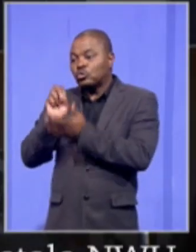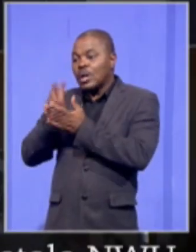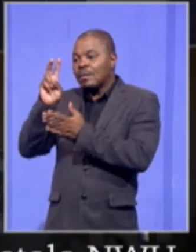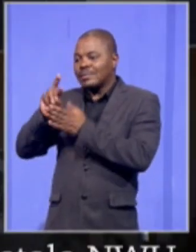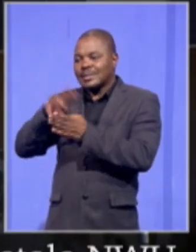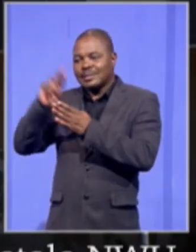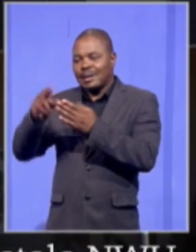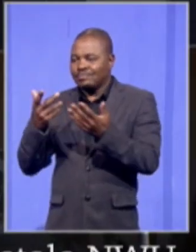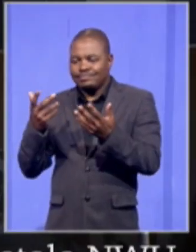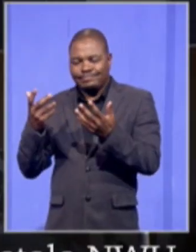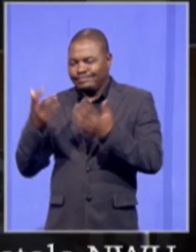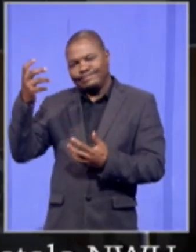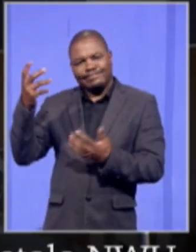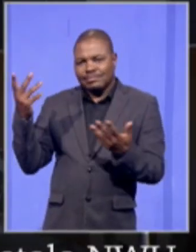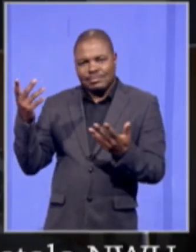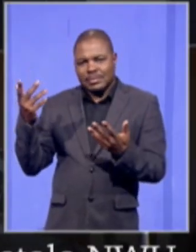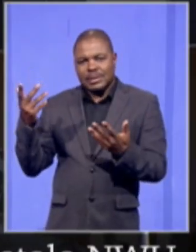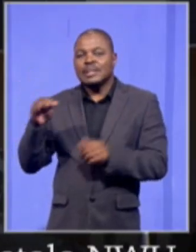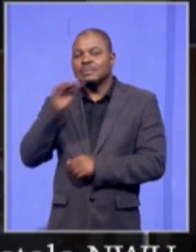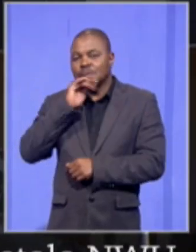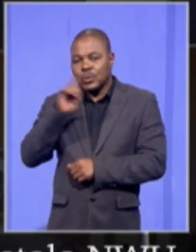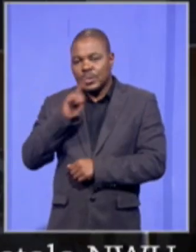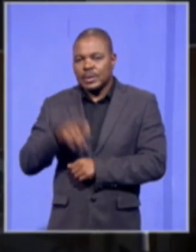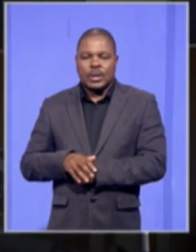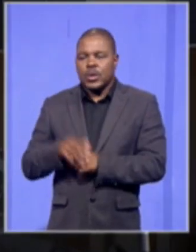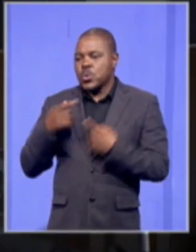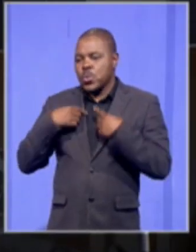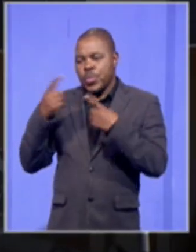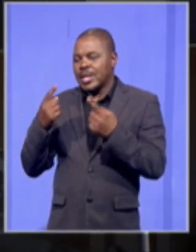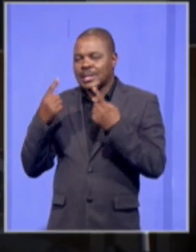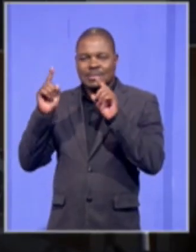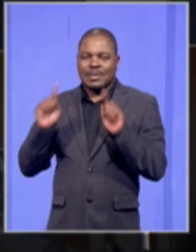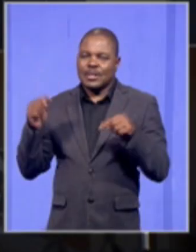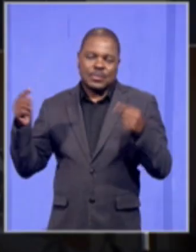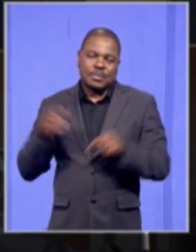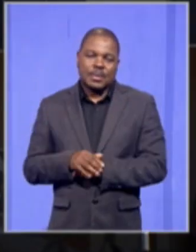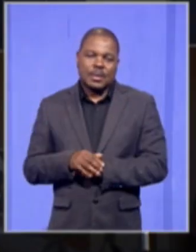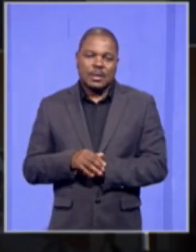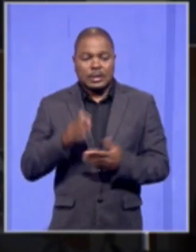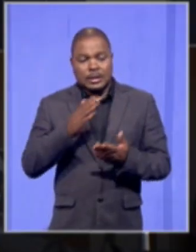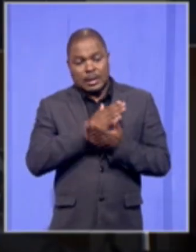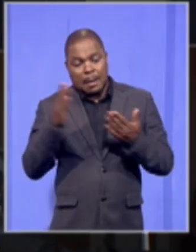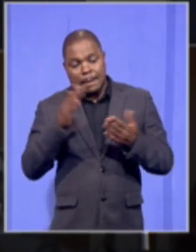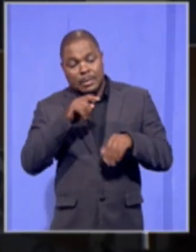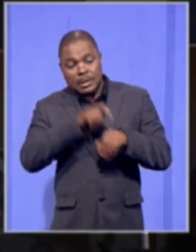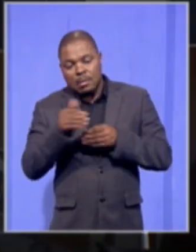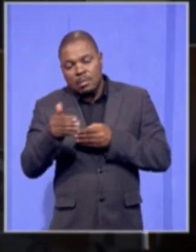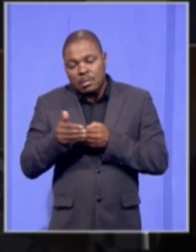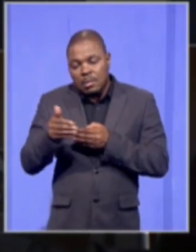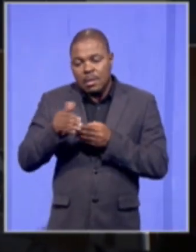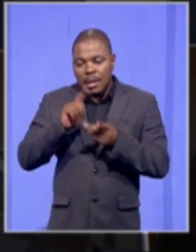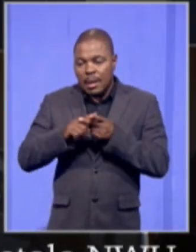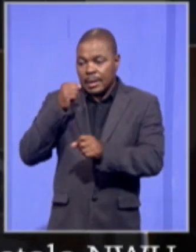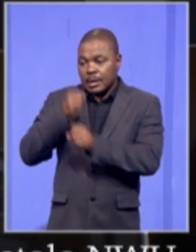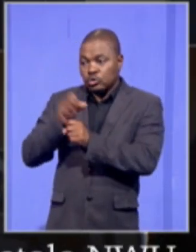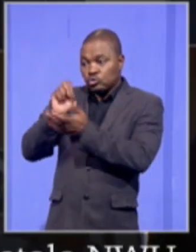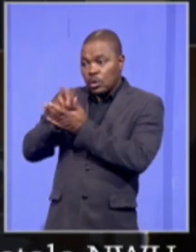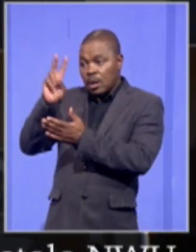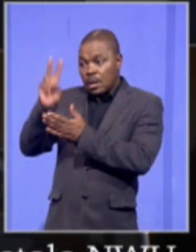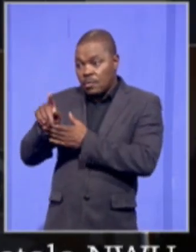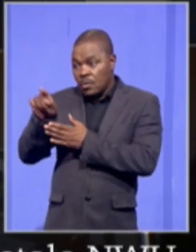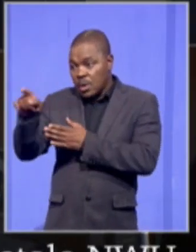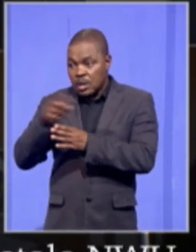the university, obviously then you will be unsuccessful. Those that's provisional and the grade 12 results meet the